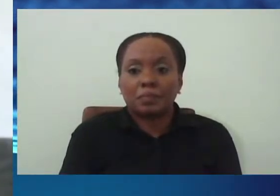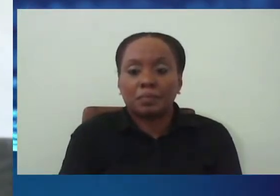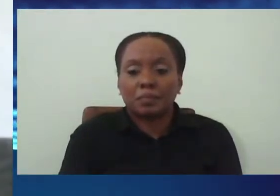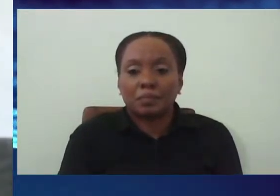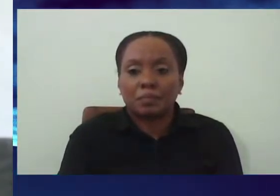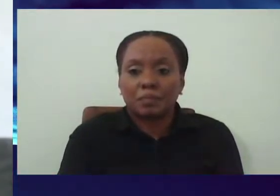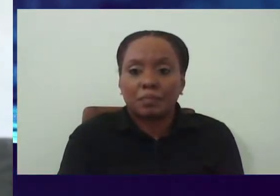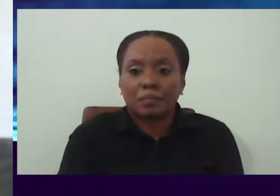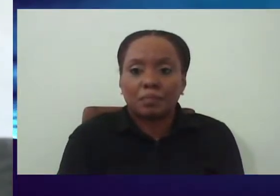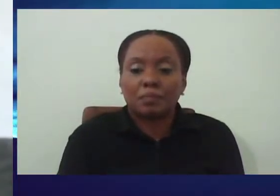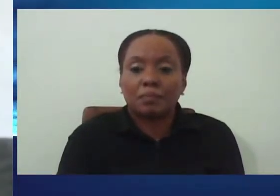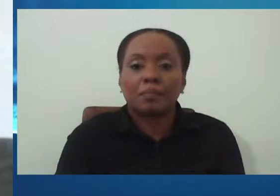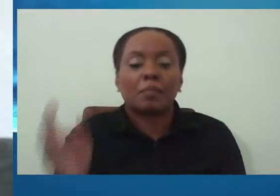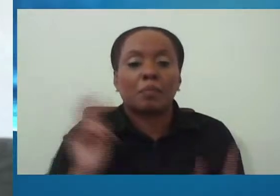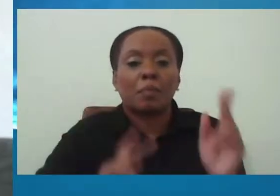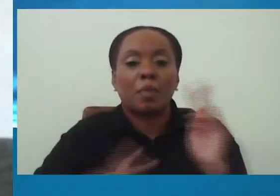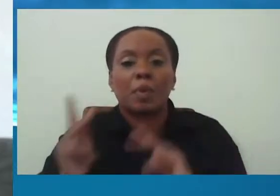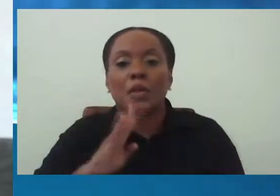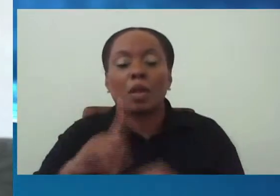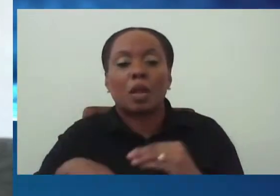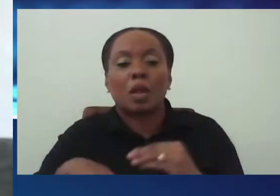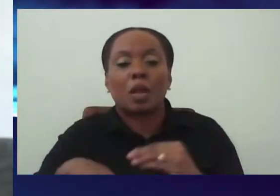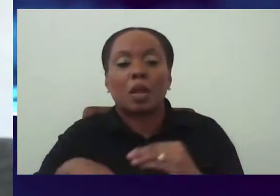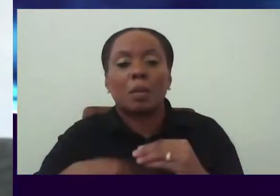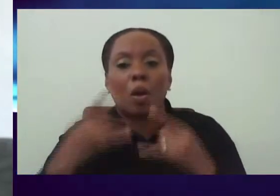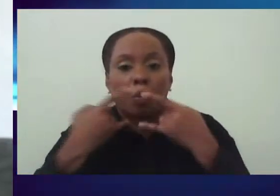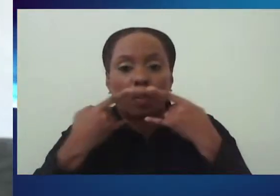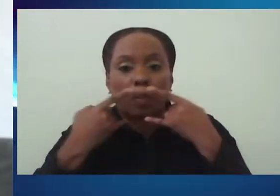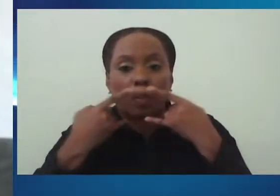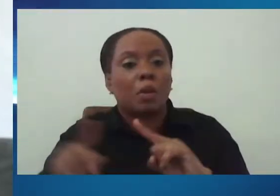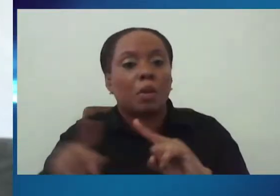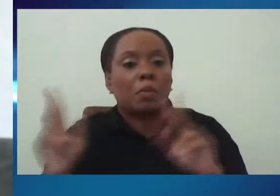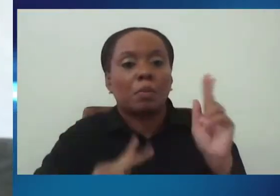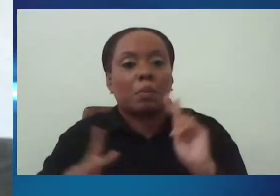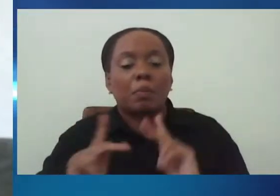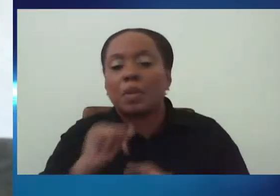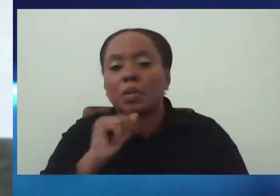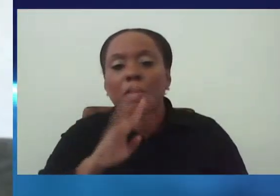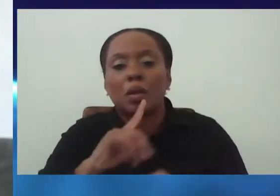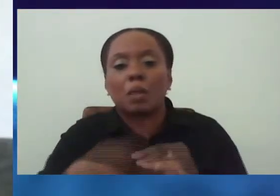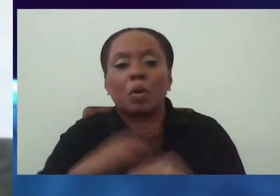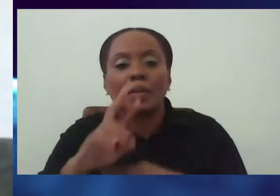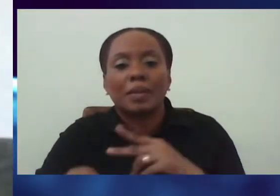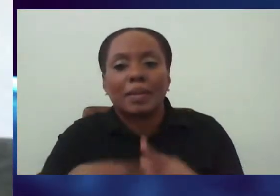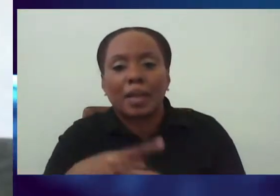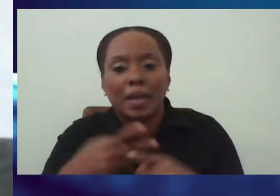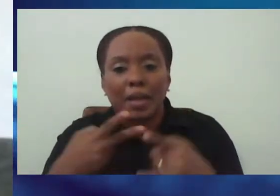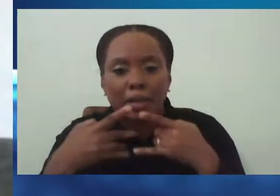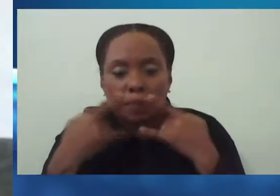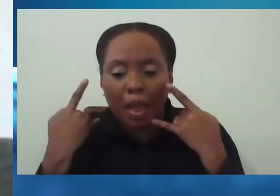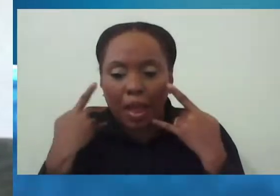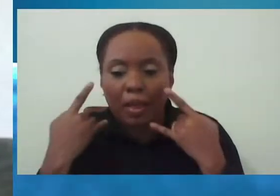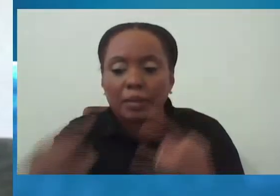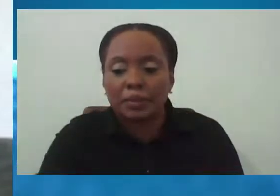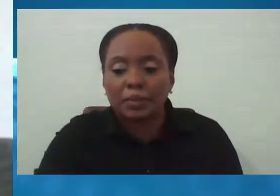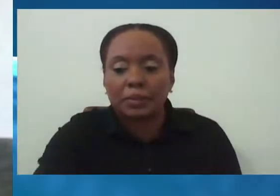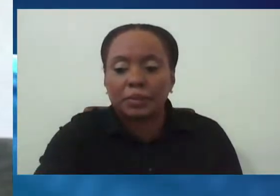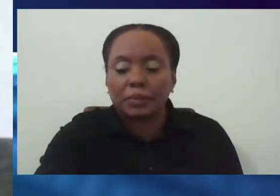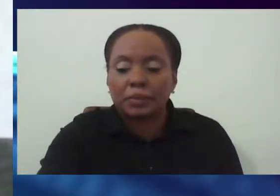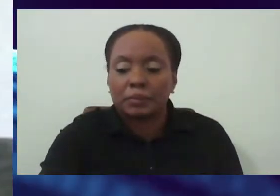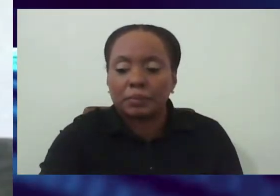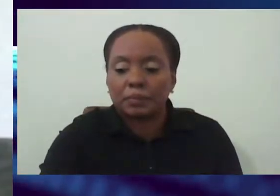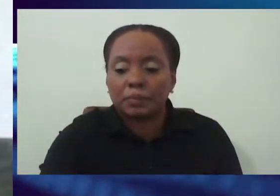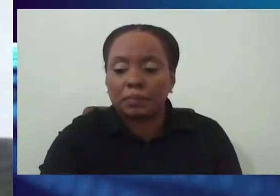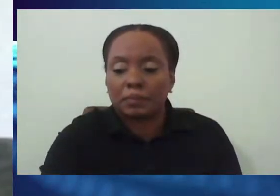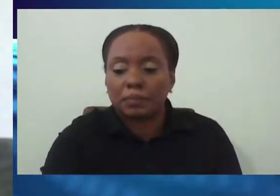but no one is speaking directly about the type of mask to be worn to properly protect us. We